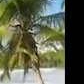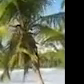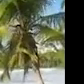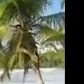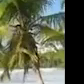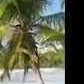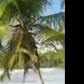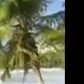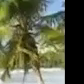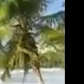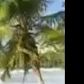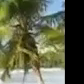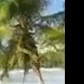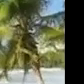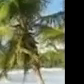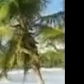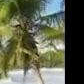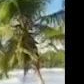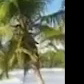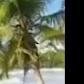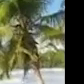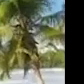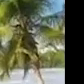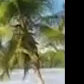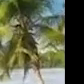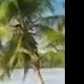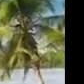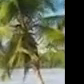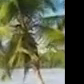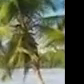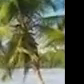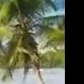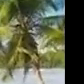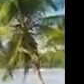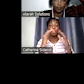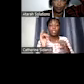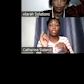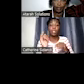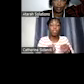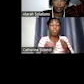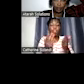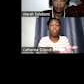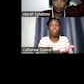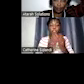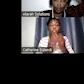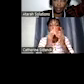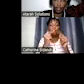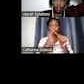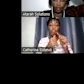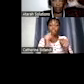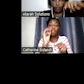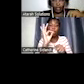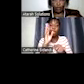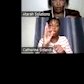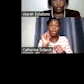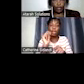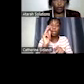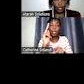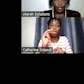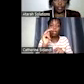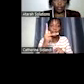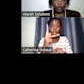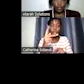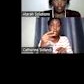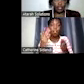And as we get that done, we still have offers from Frank. He has offered to train